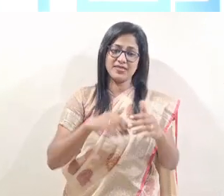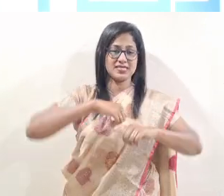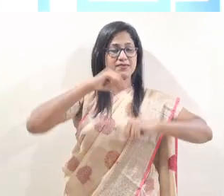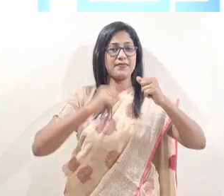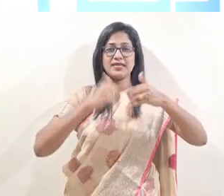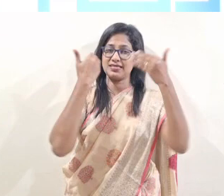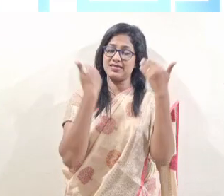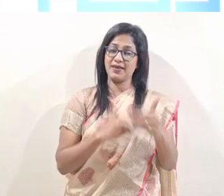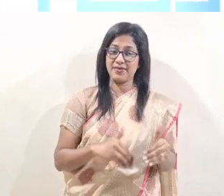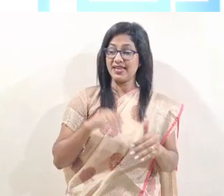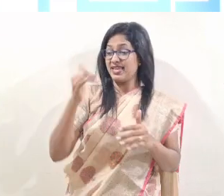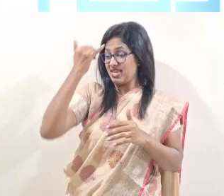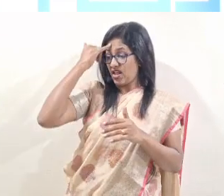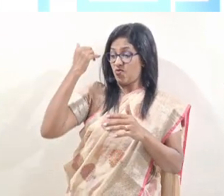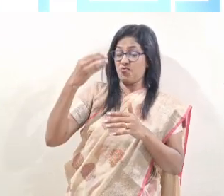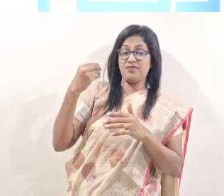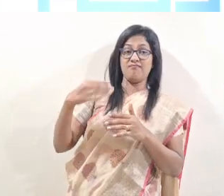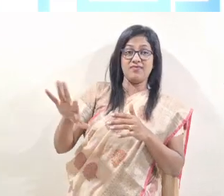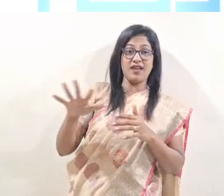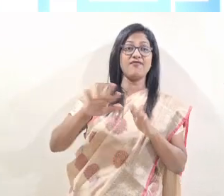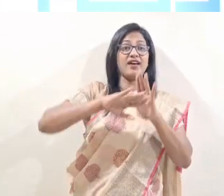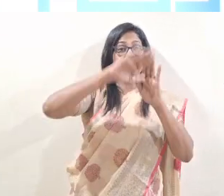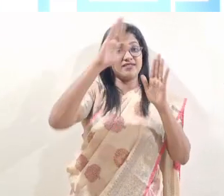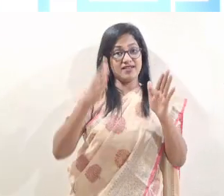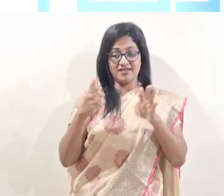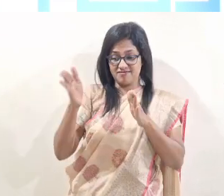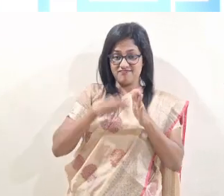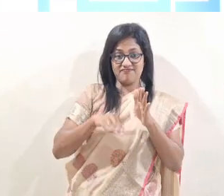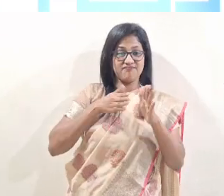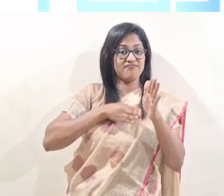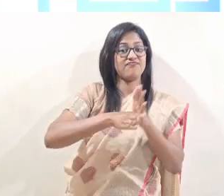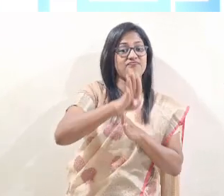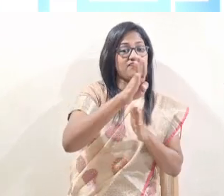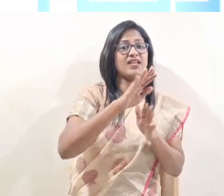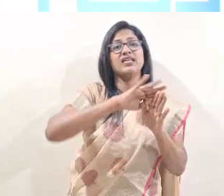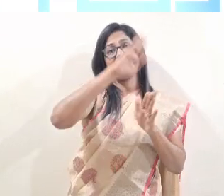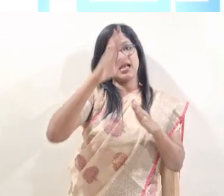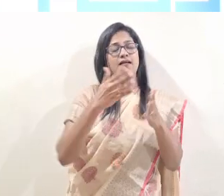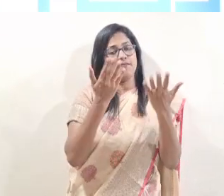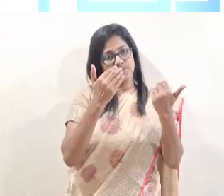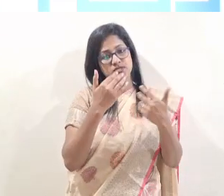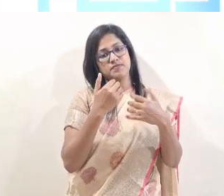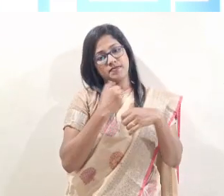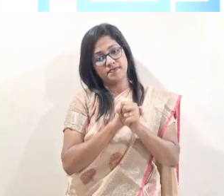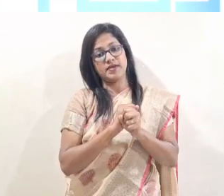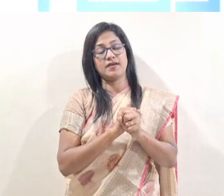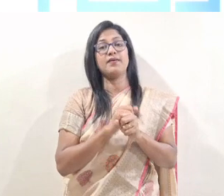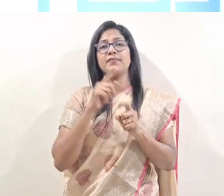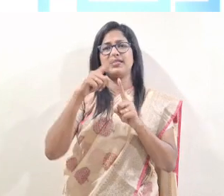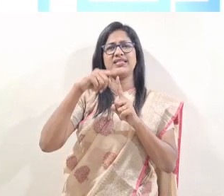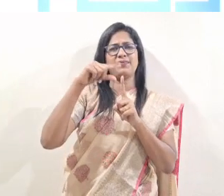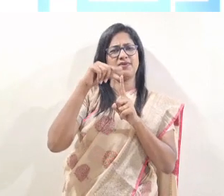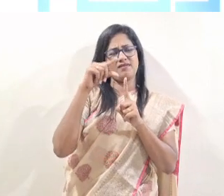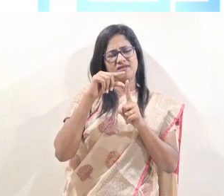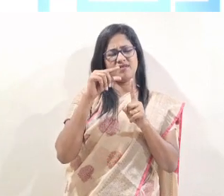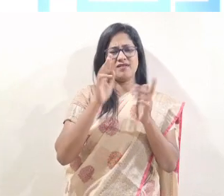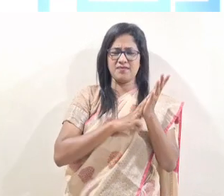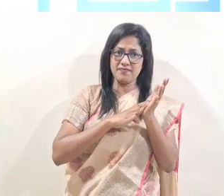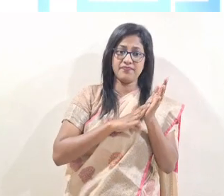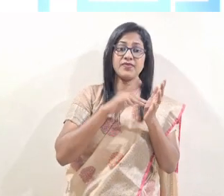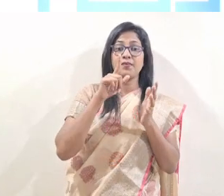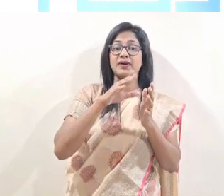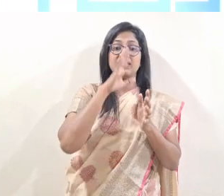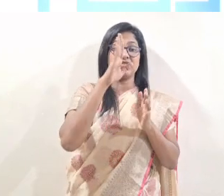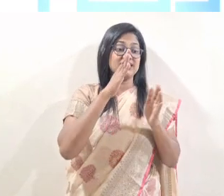just, let go of that yellow part and build the tunnel through it, because it was possible to build the tunnel. It was through TBM. But